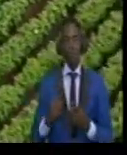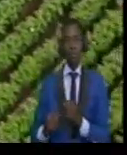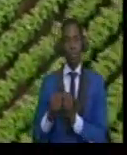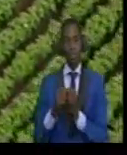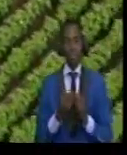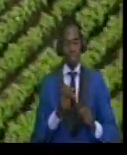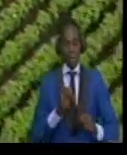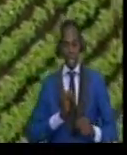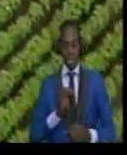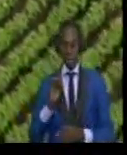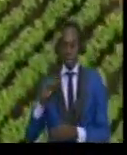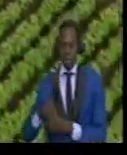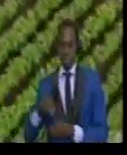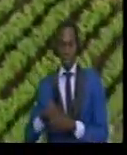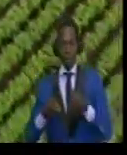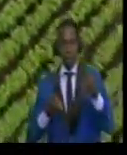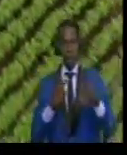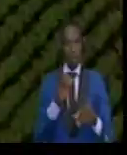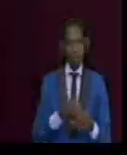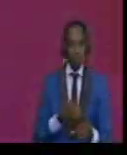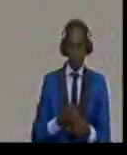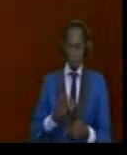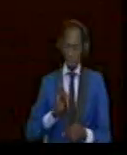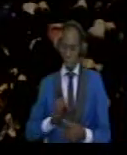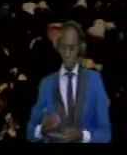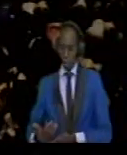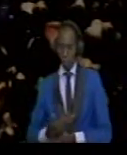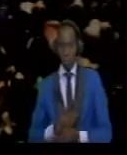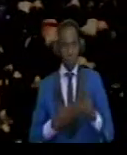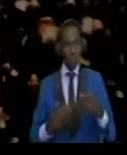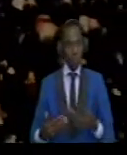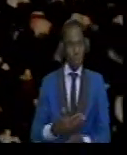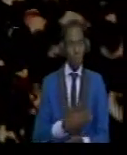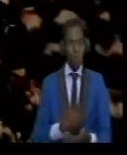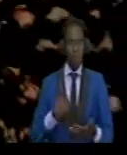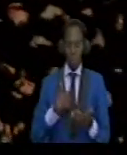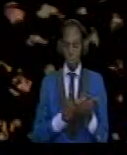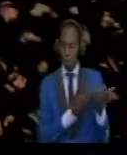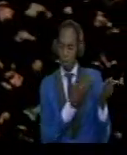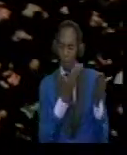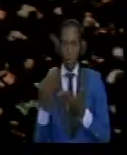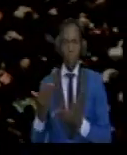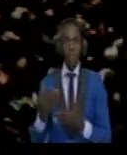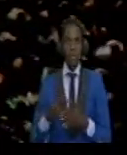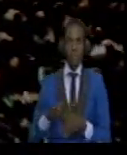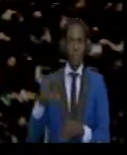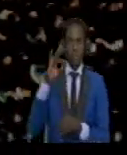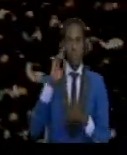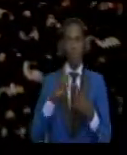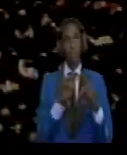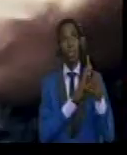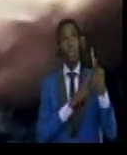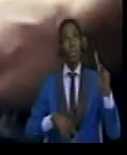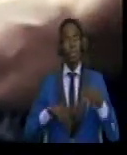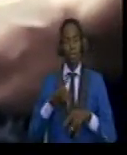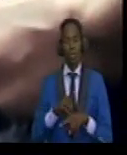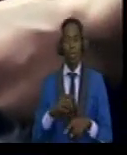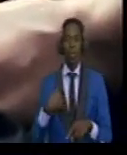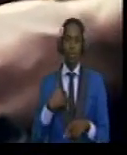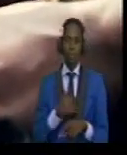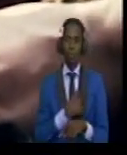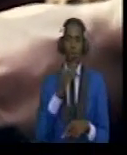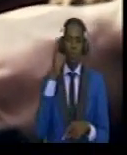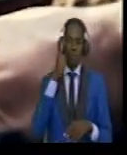sow, you sow, every one of us sowing and reaping and bringing souls into the kingdom, we shall rejoice together. You know,